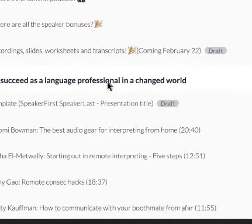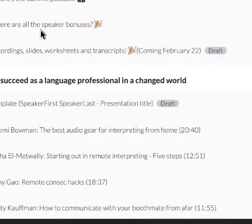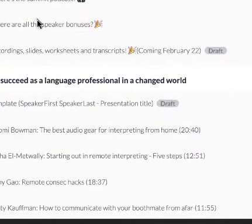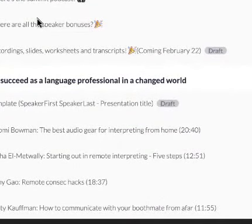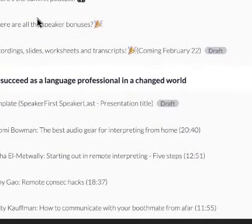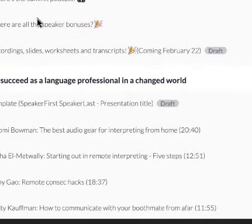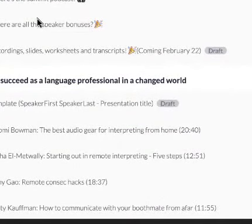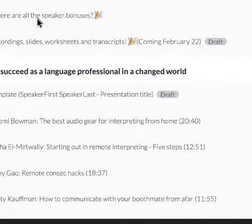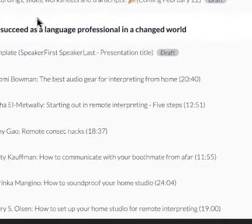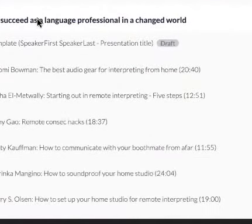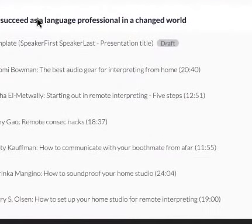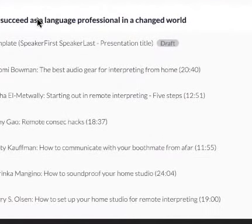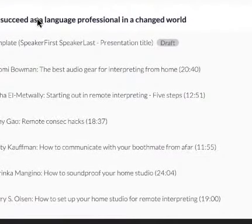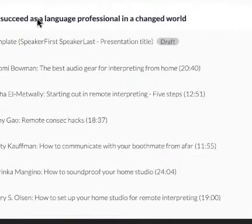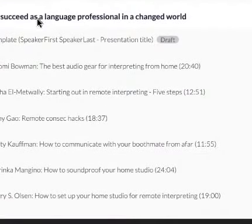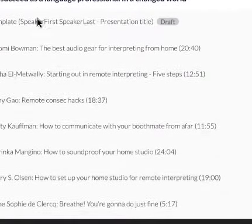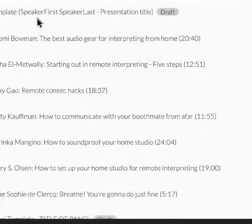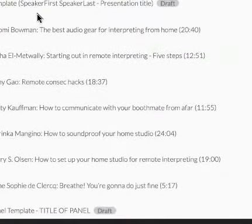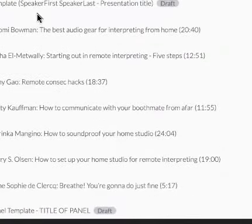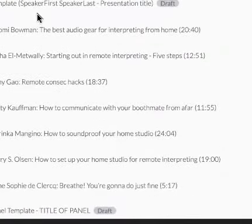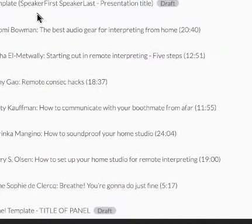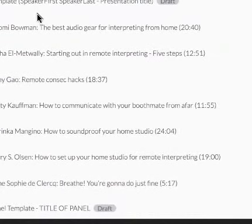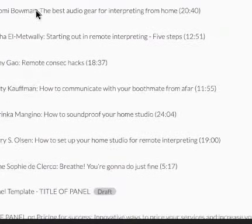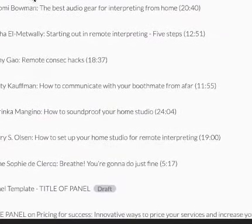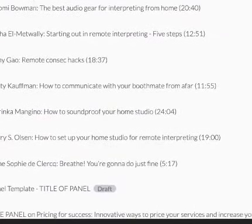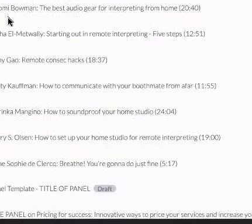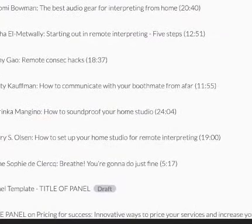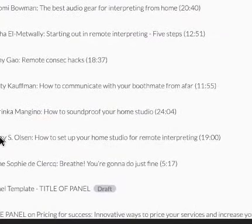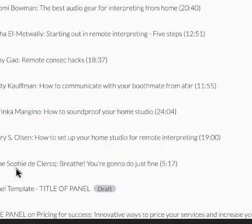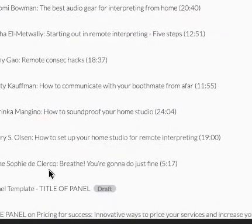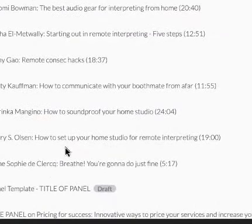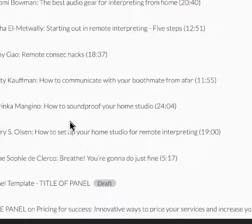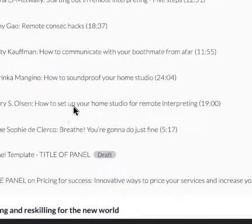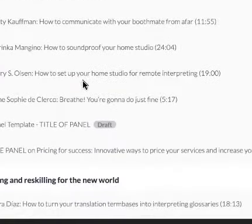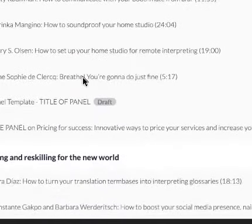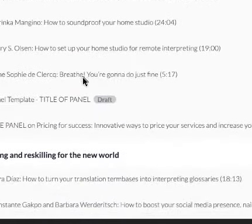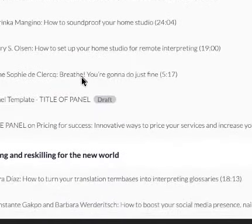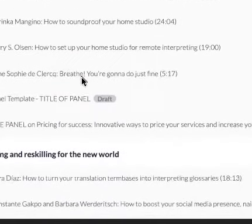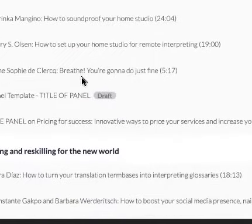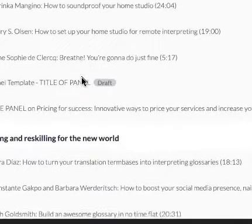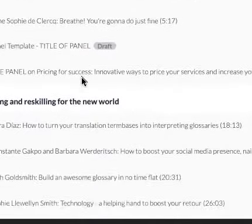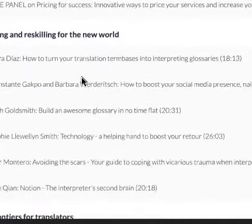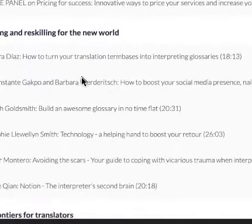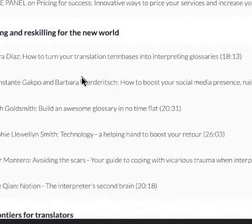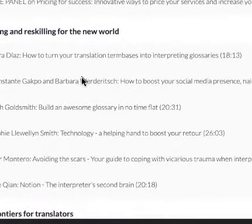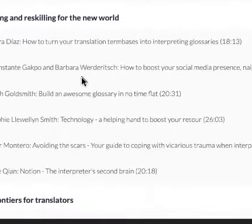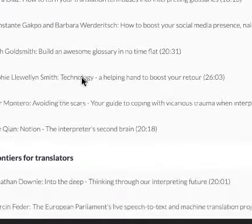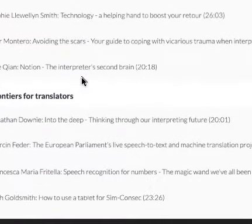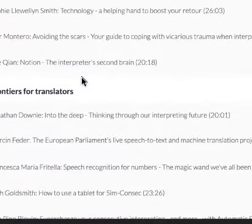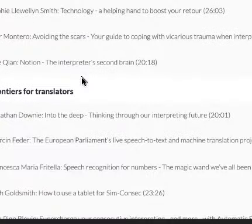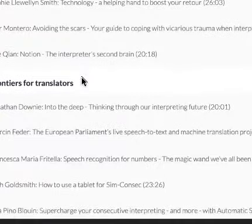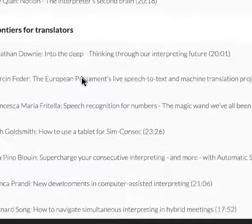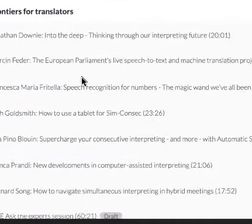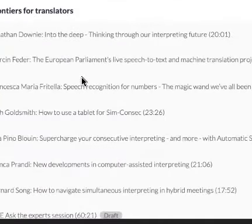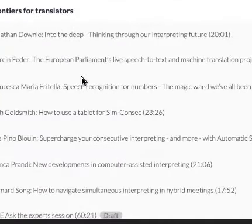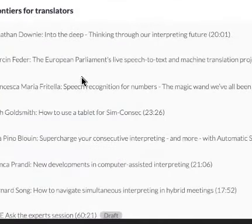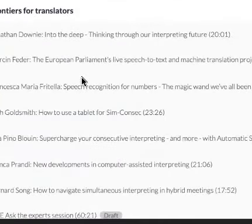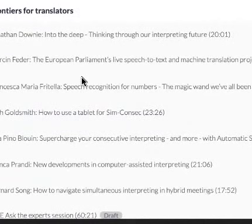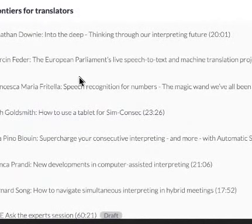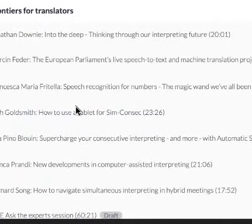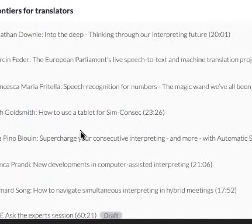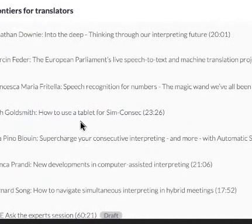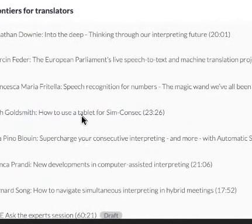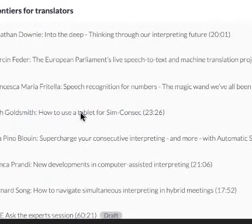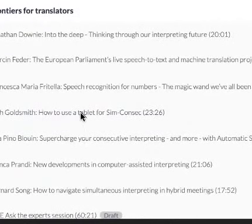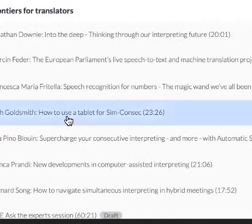say draft. It has all of the presentations for all of the speakers right here in the Power